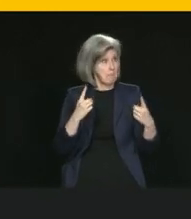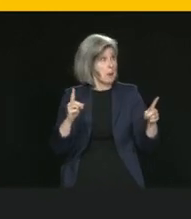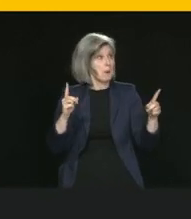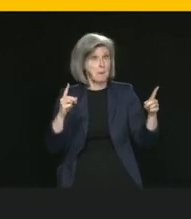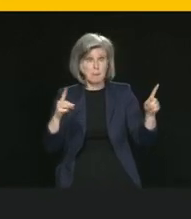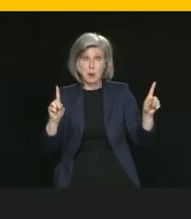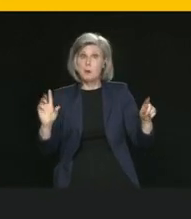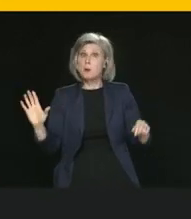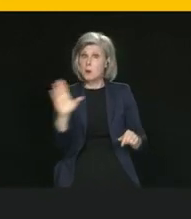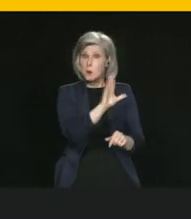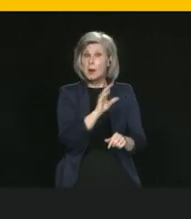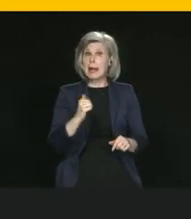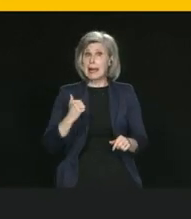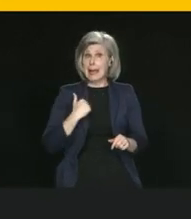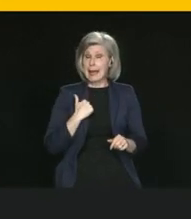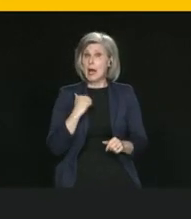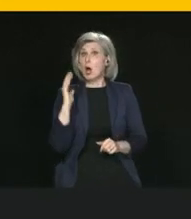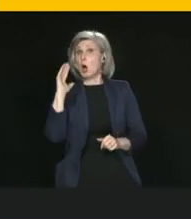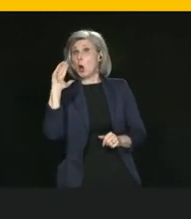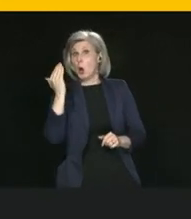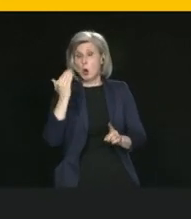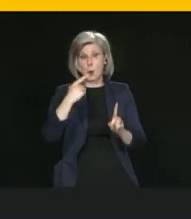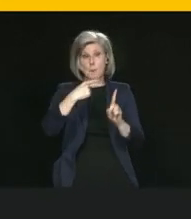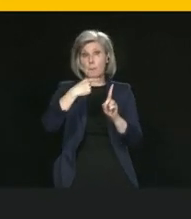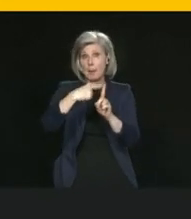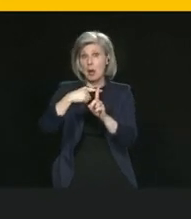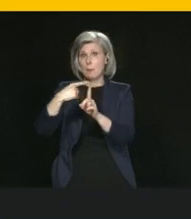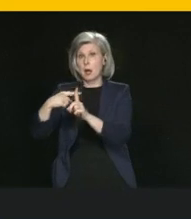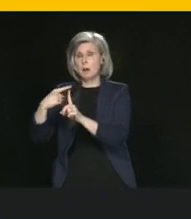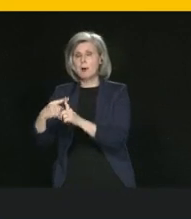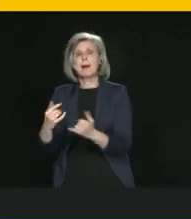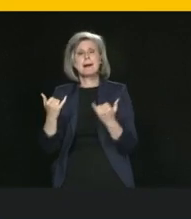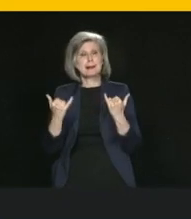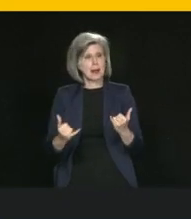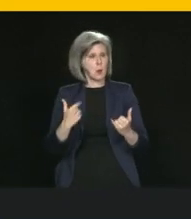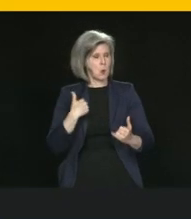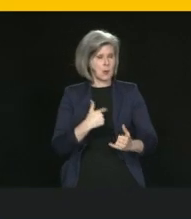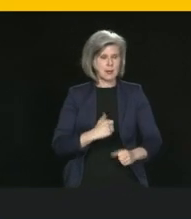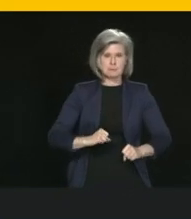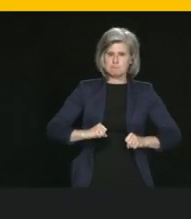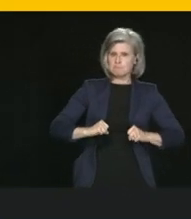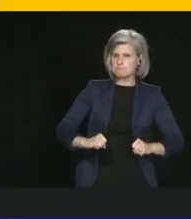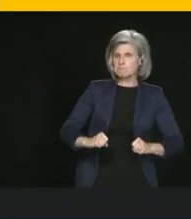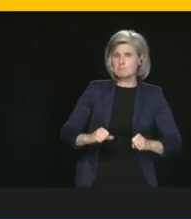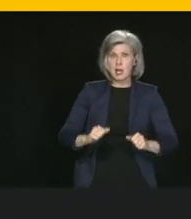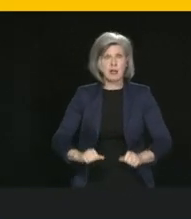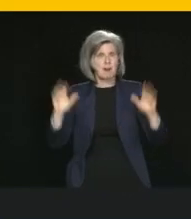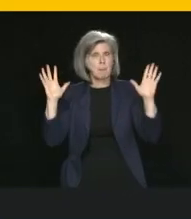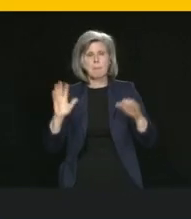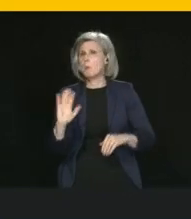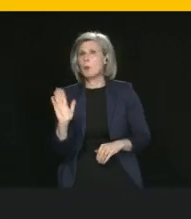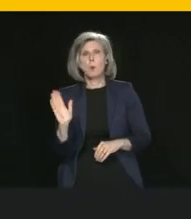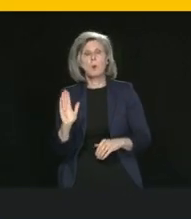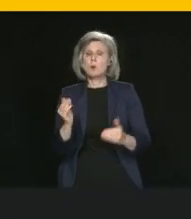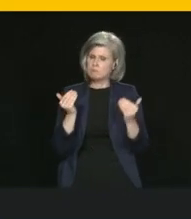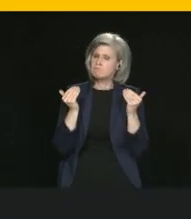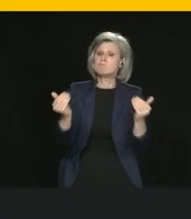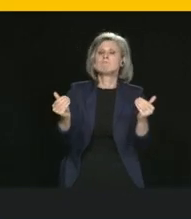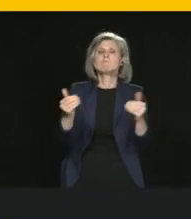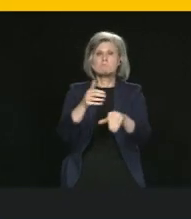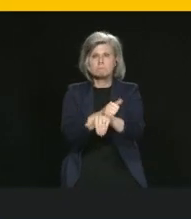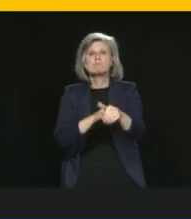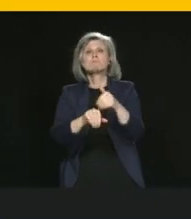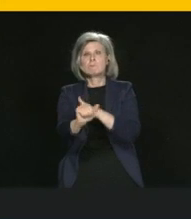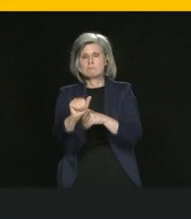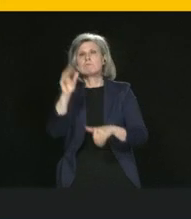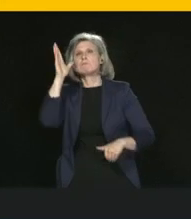we gather our strength and resolve to continue our efforts. Because it may take only one new case of COVID-19 to spark an